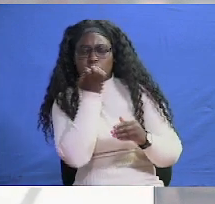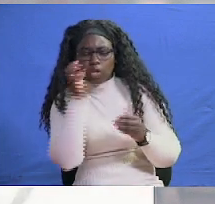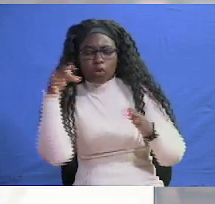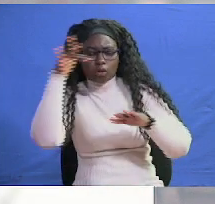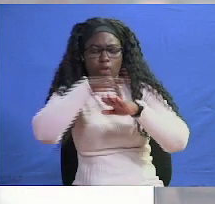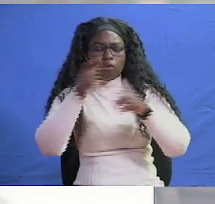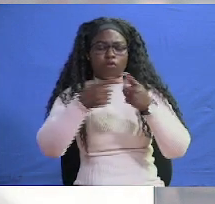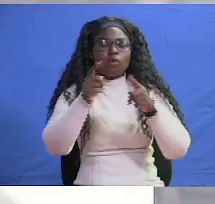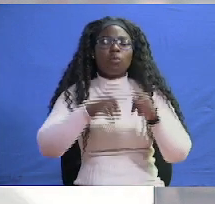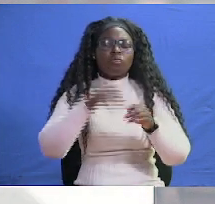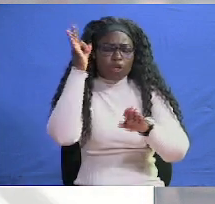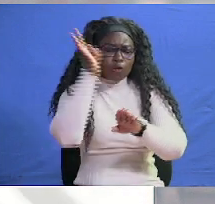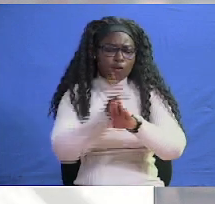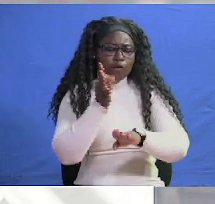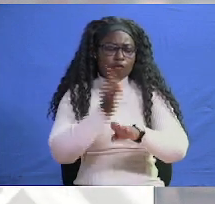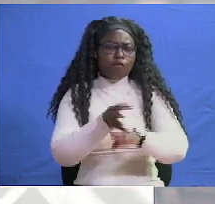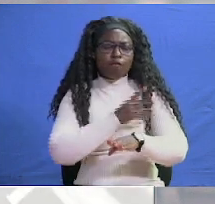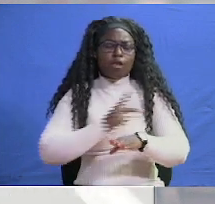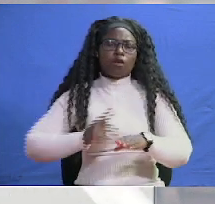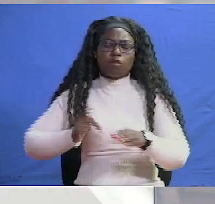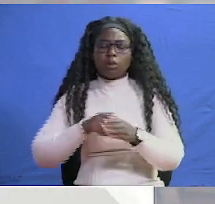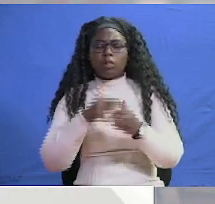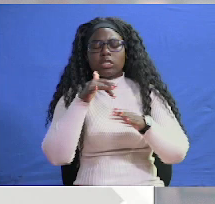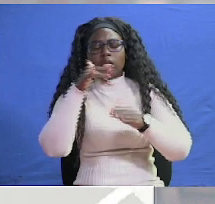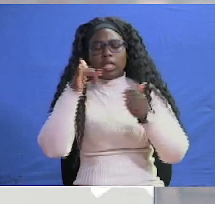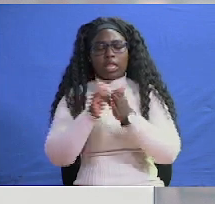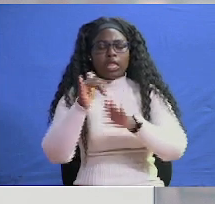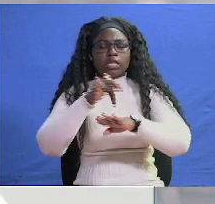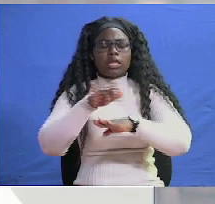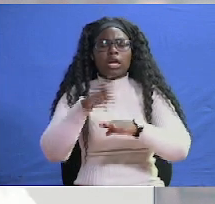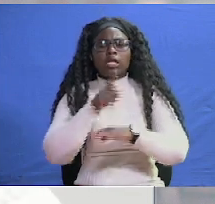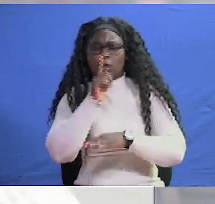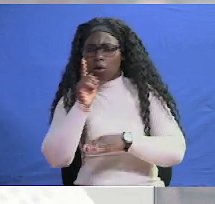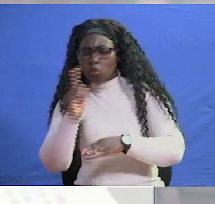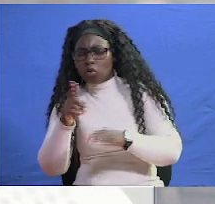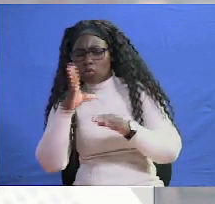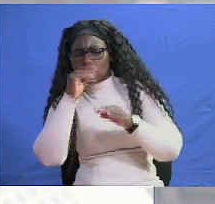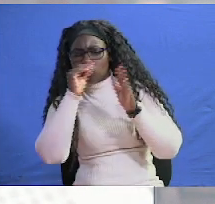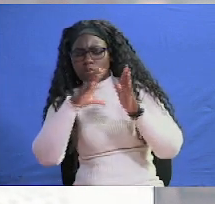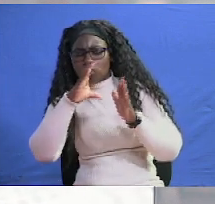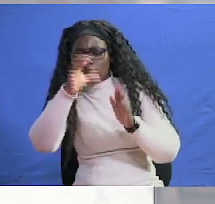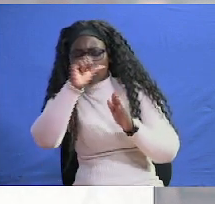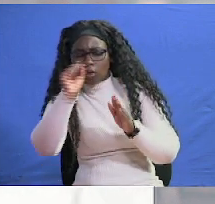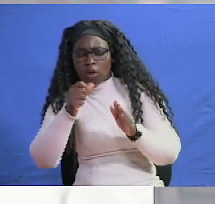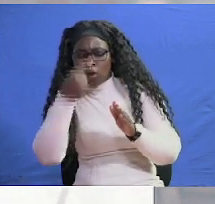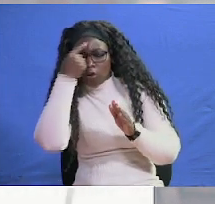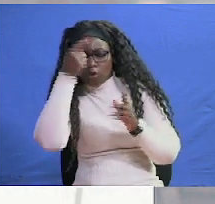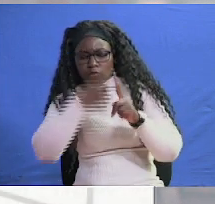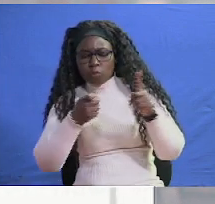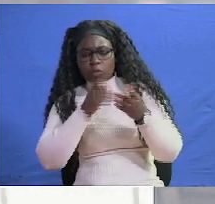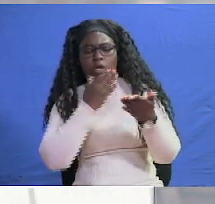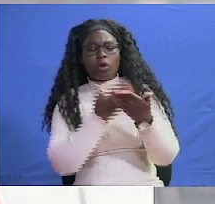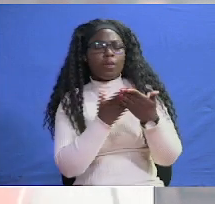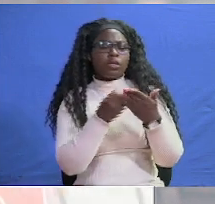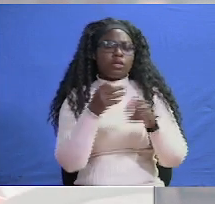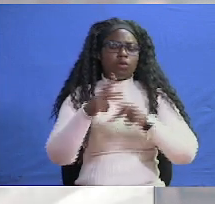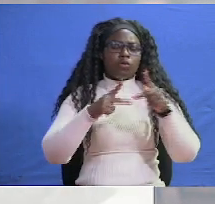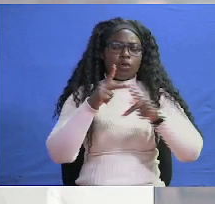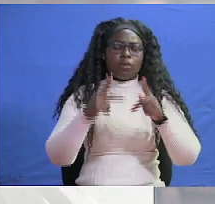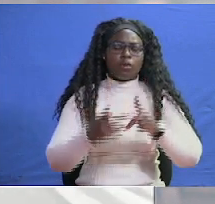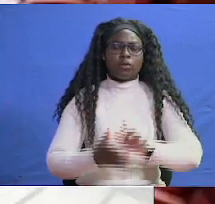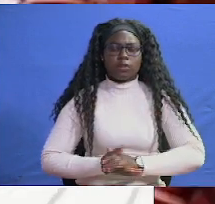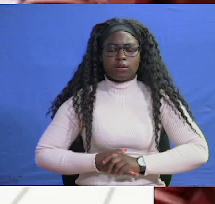kingpins. Senate Speaker Amason Kingi had earlier warned the outspoken CS from commenting on the process.